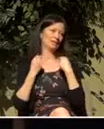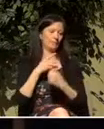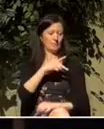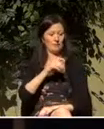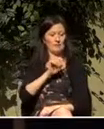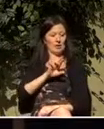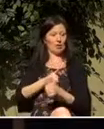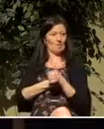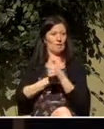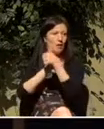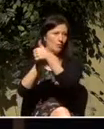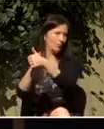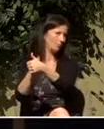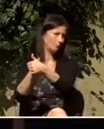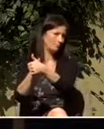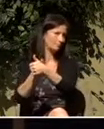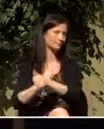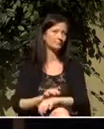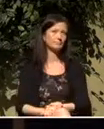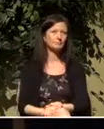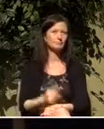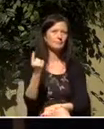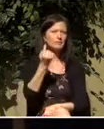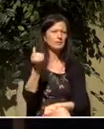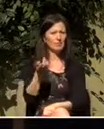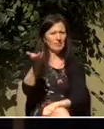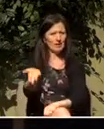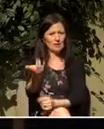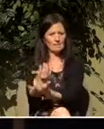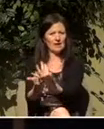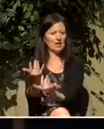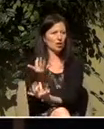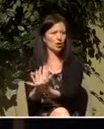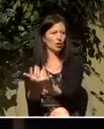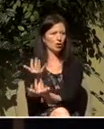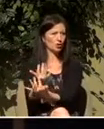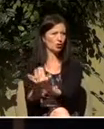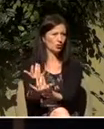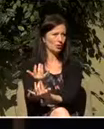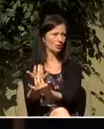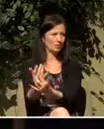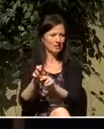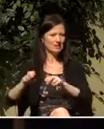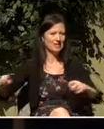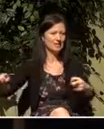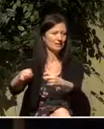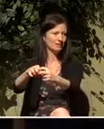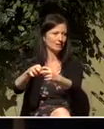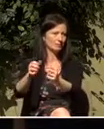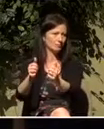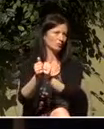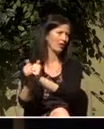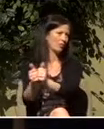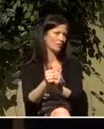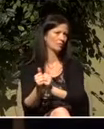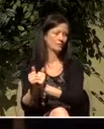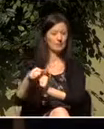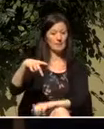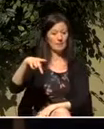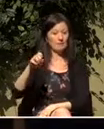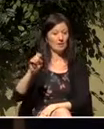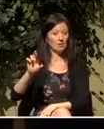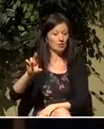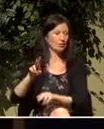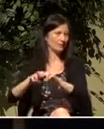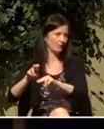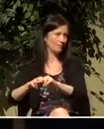some there had kindled a fire in the middle of the courtyard and sat down together, Peter sat down with them. The